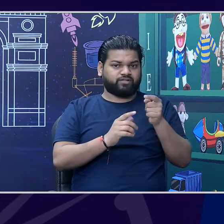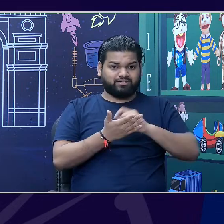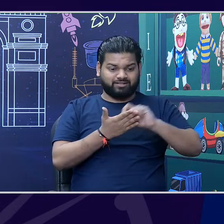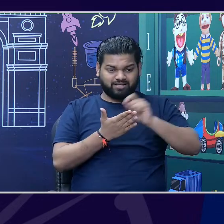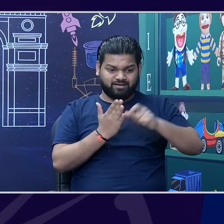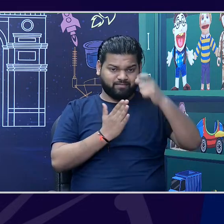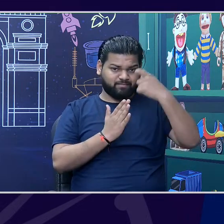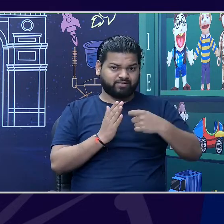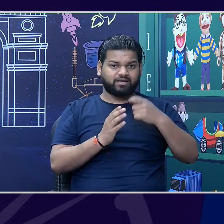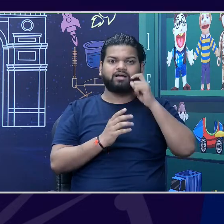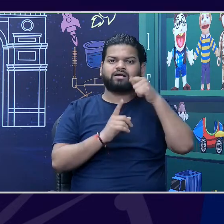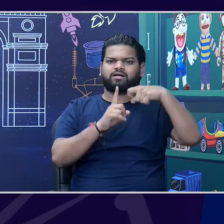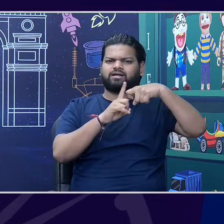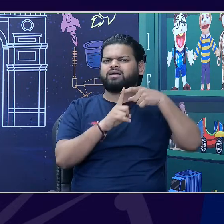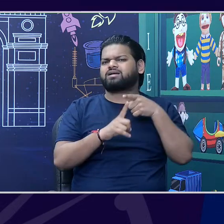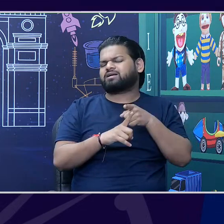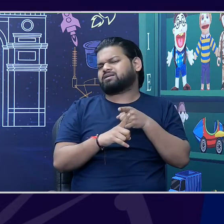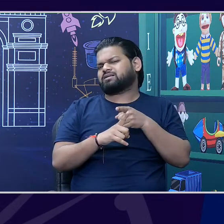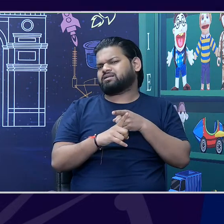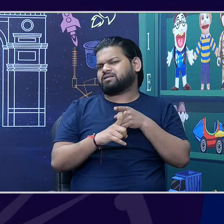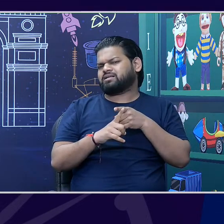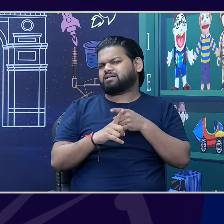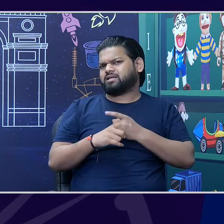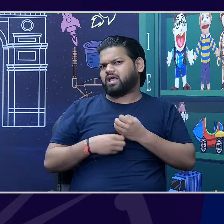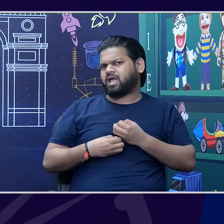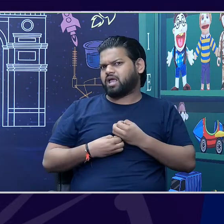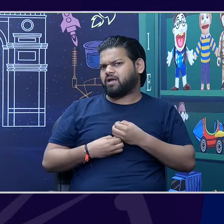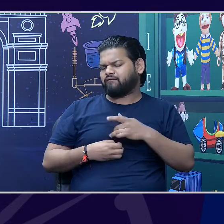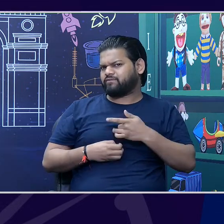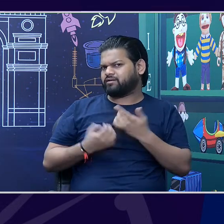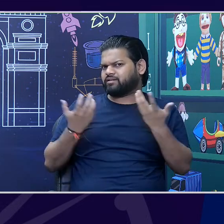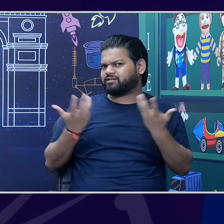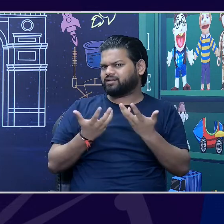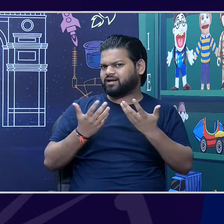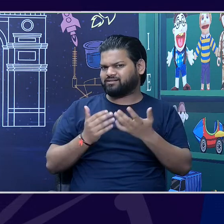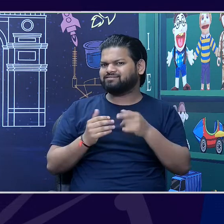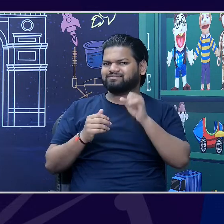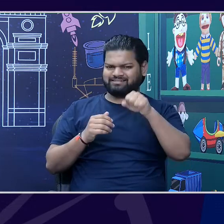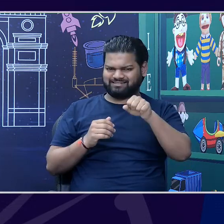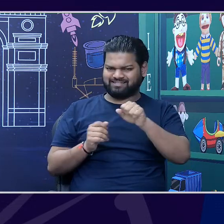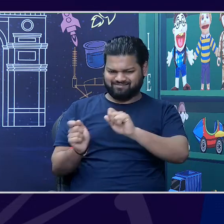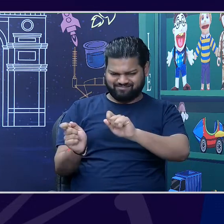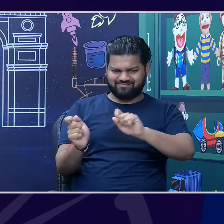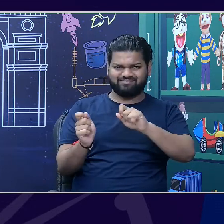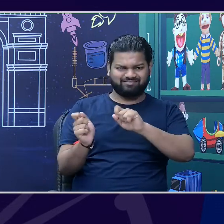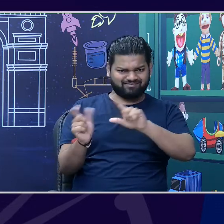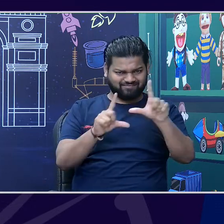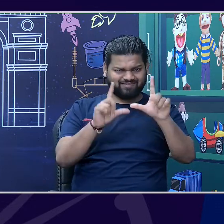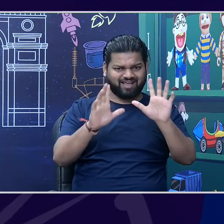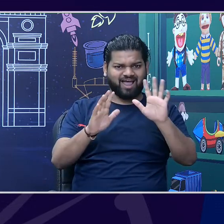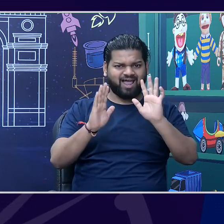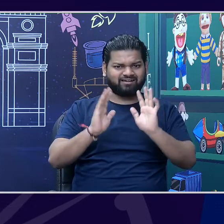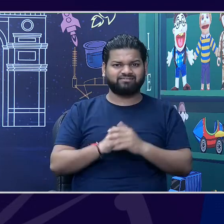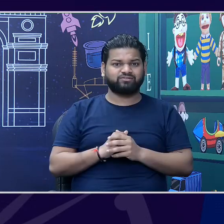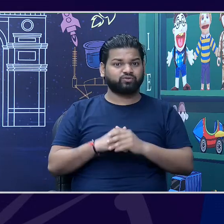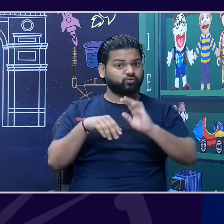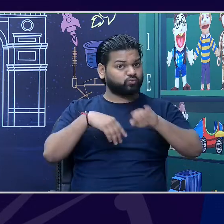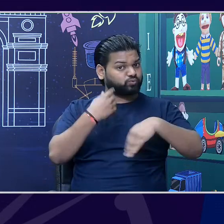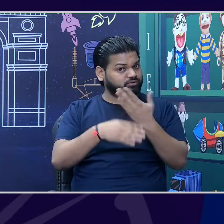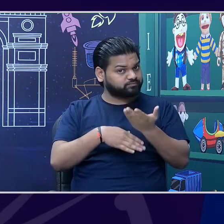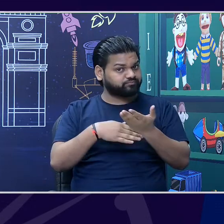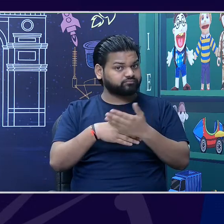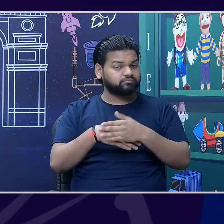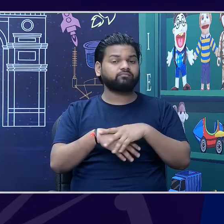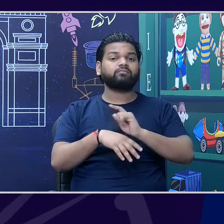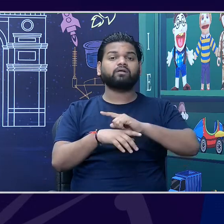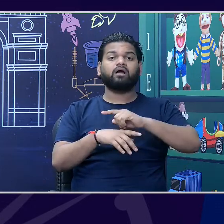That is what the next slide is going to tell you, but if you want I can read it for you. Please, first and then. So half an hour later, this half an hour was granted